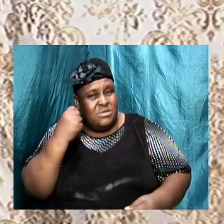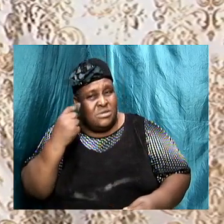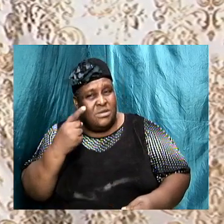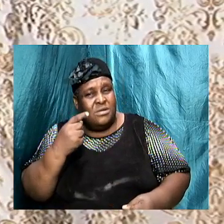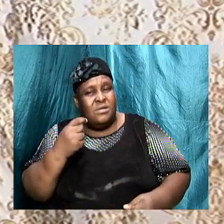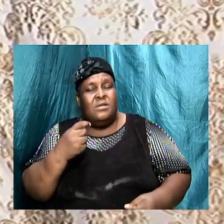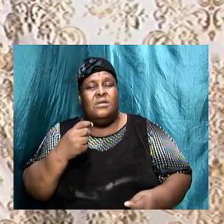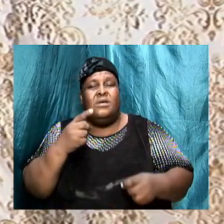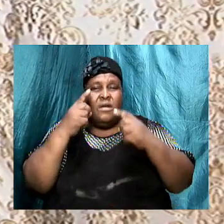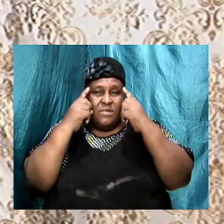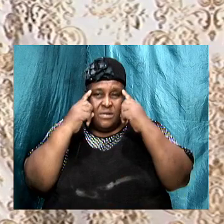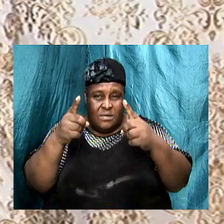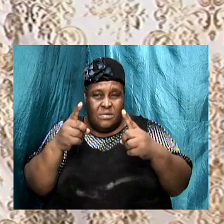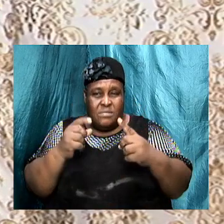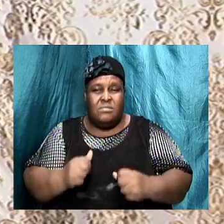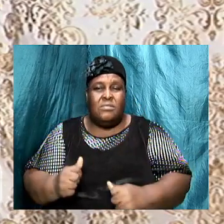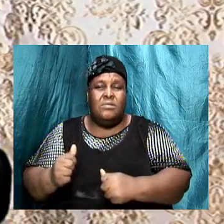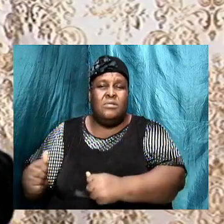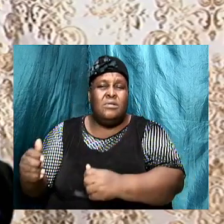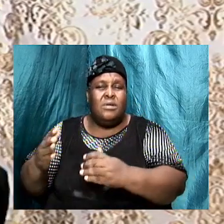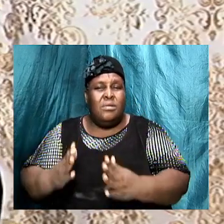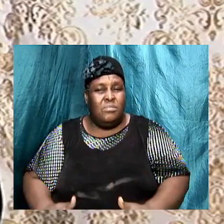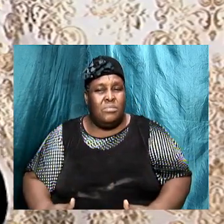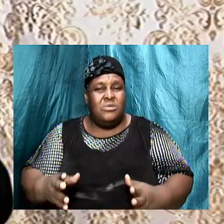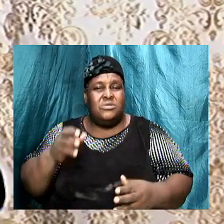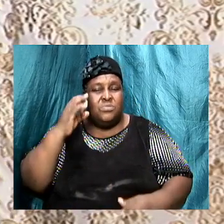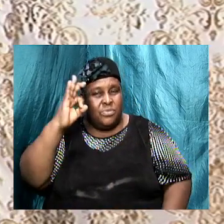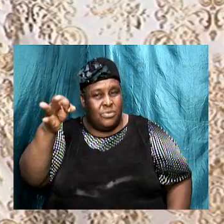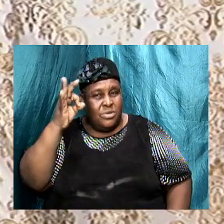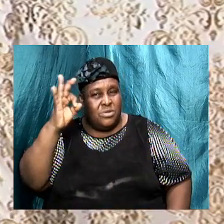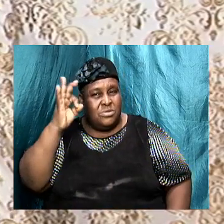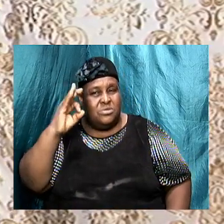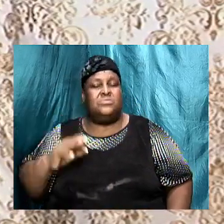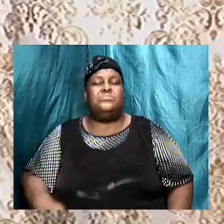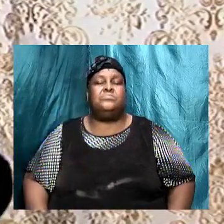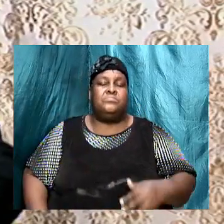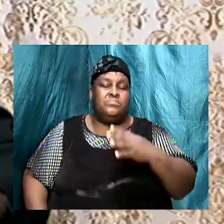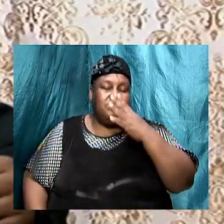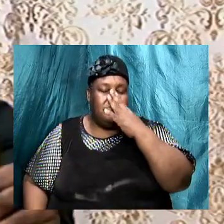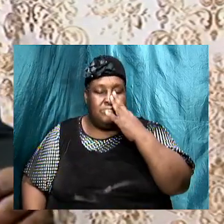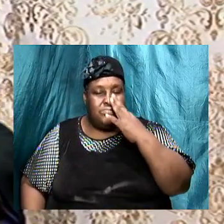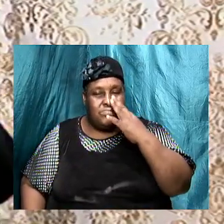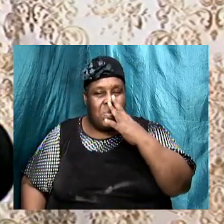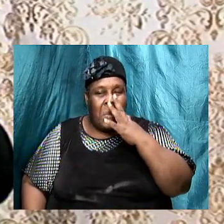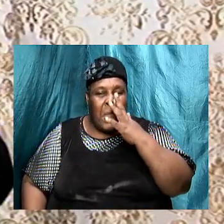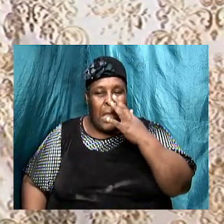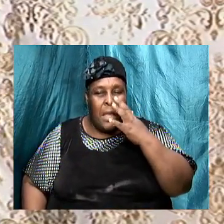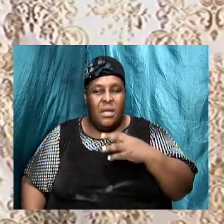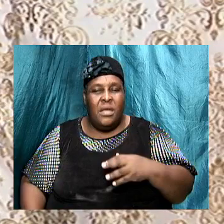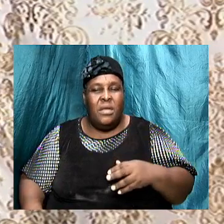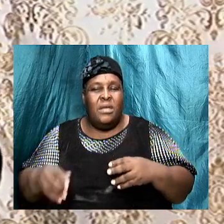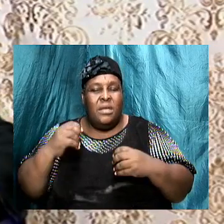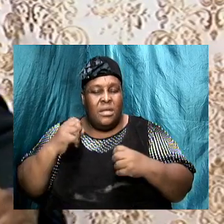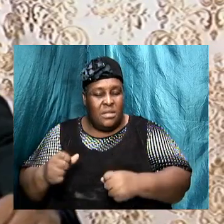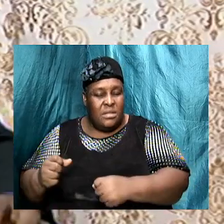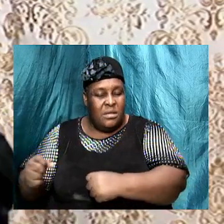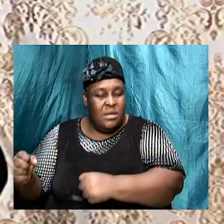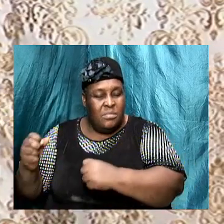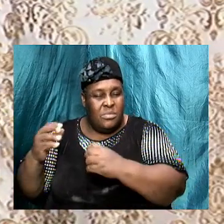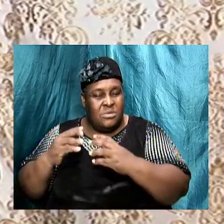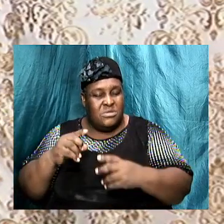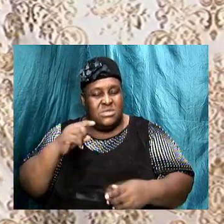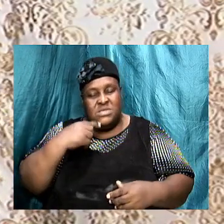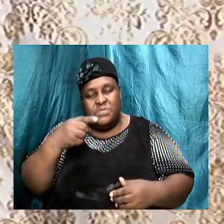that the apostles preach. And we are just going to mention some other things because the apostle talk about the holiness, he talk